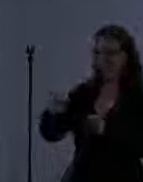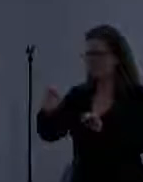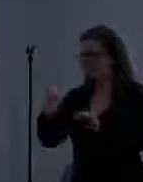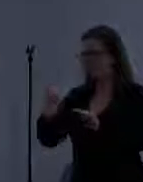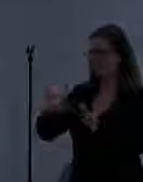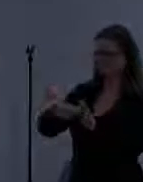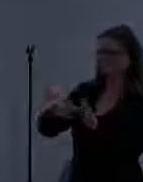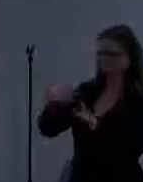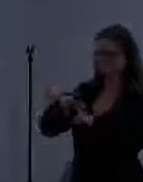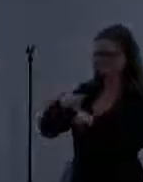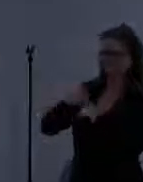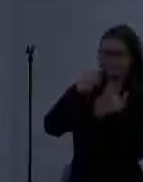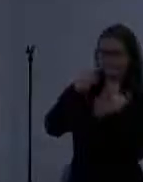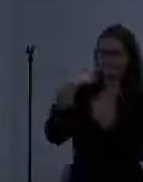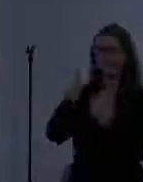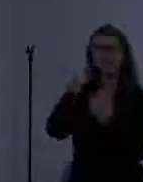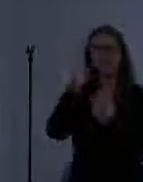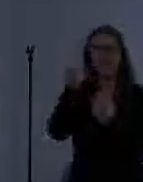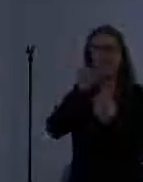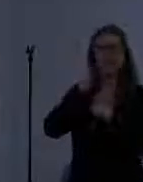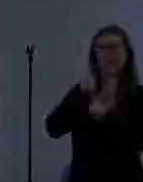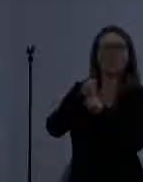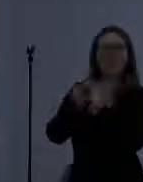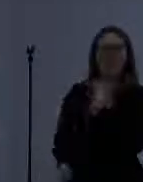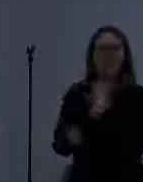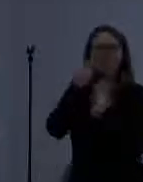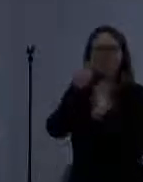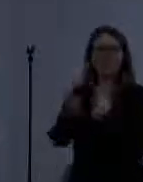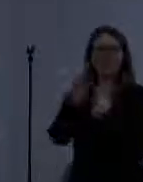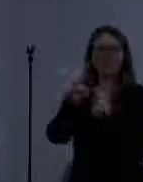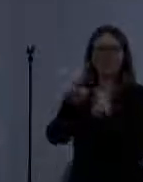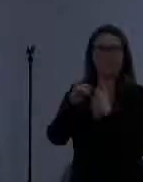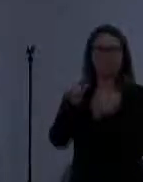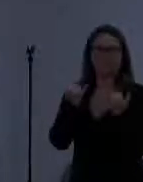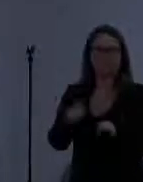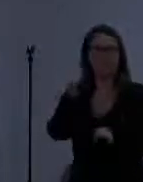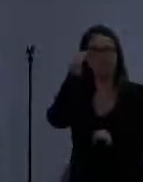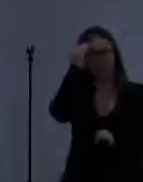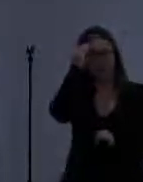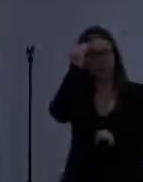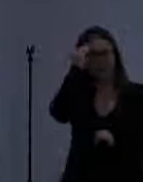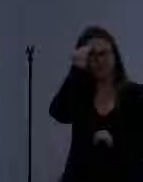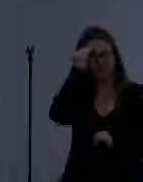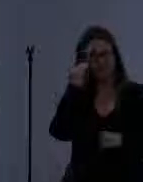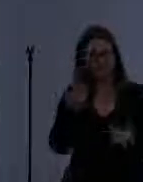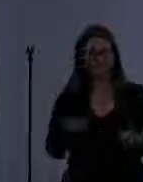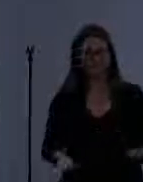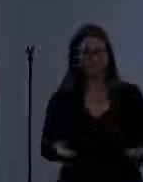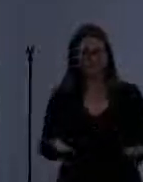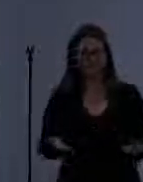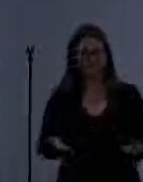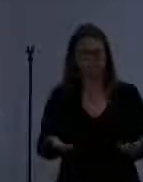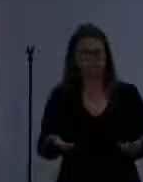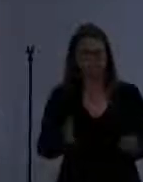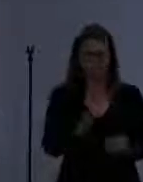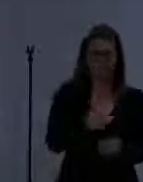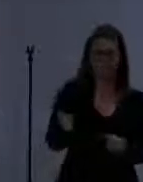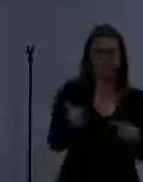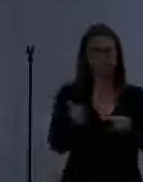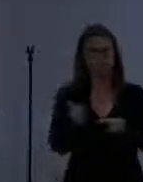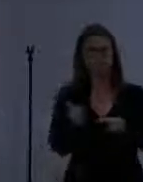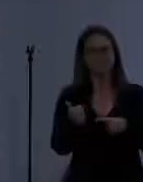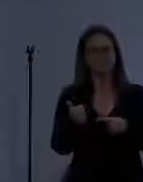that it would actually have a bad outcome. So that's again that what